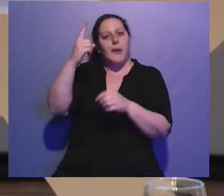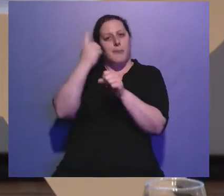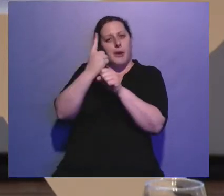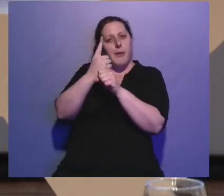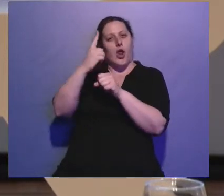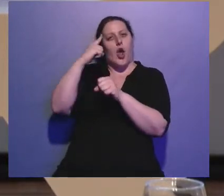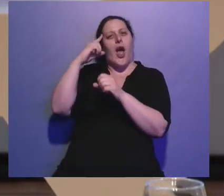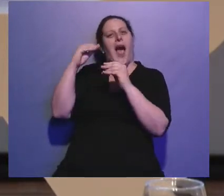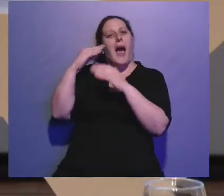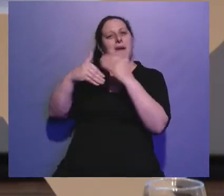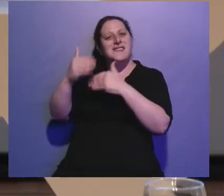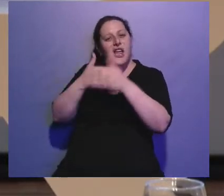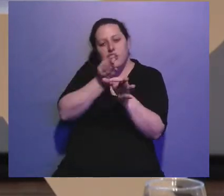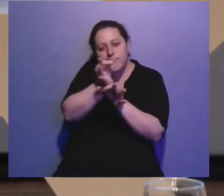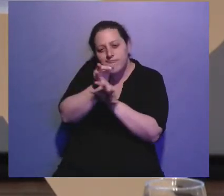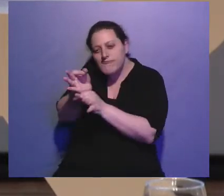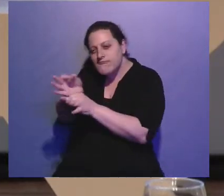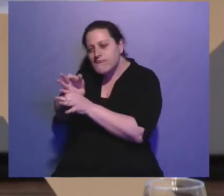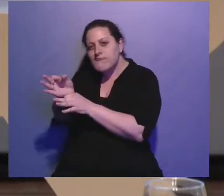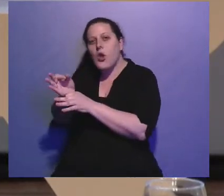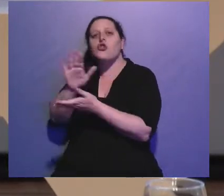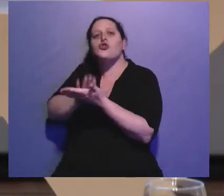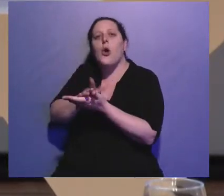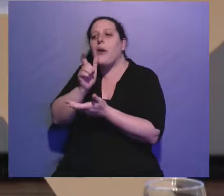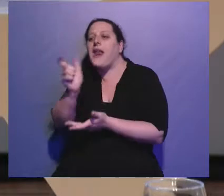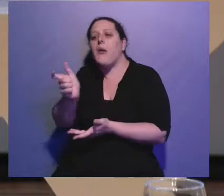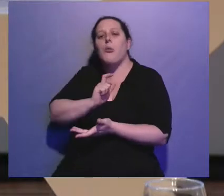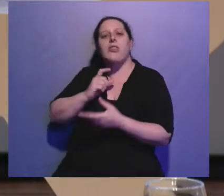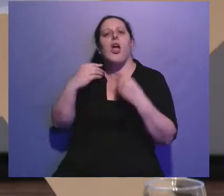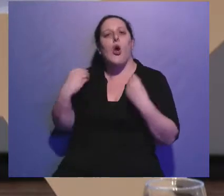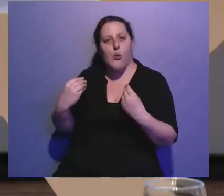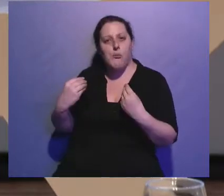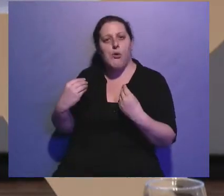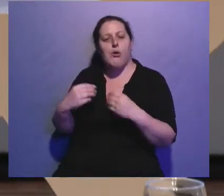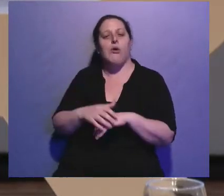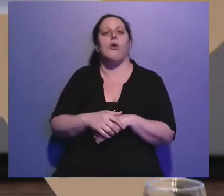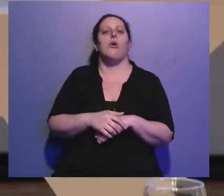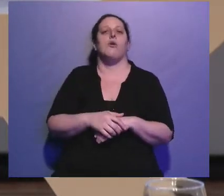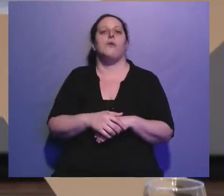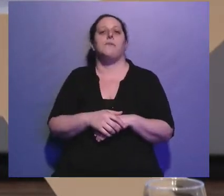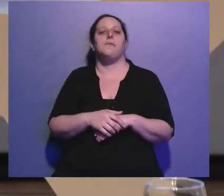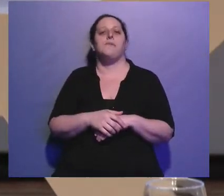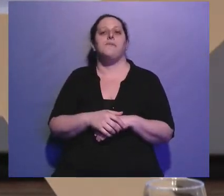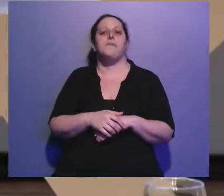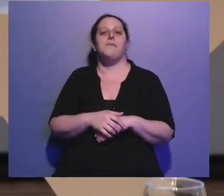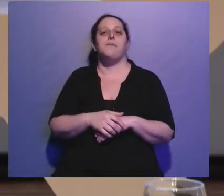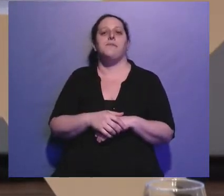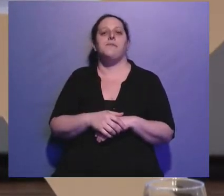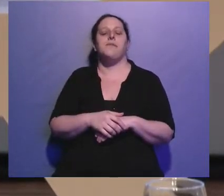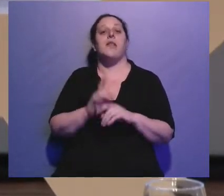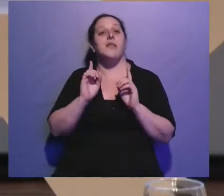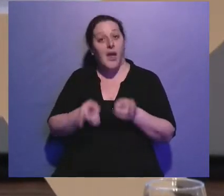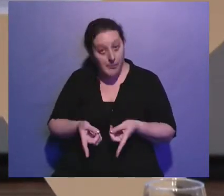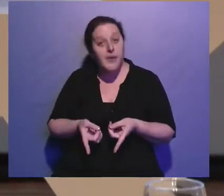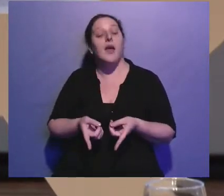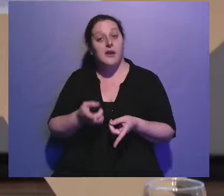or something that needs to be worked on in most cities. But also, it's true that many citizens